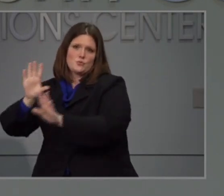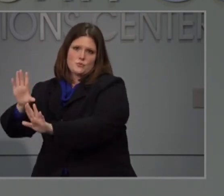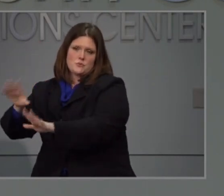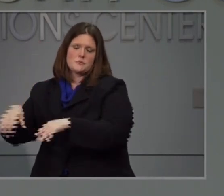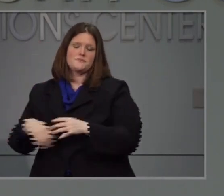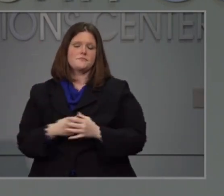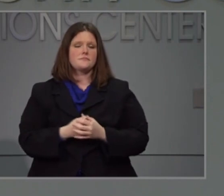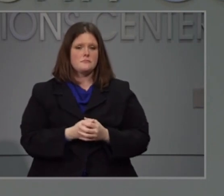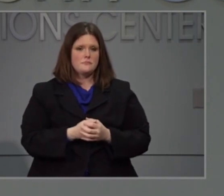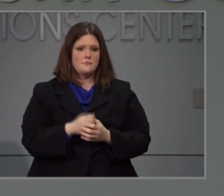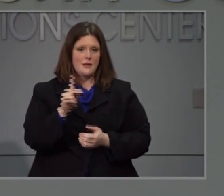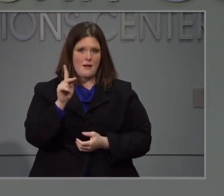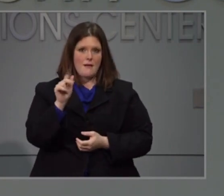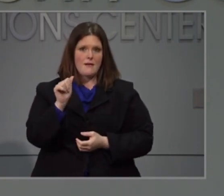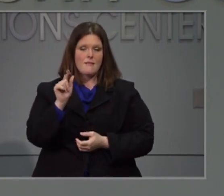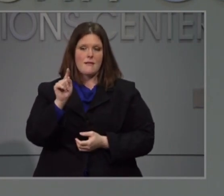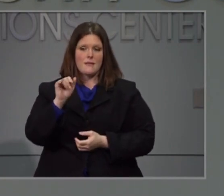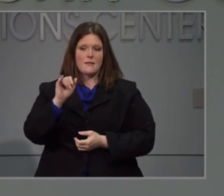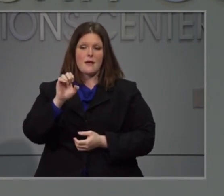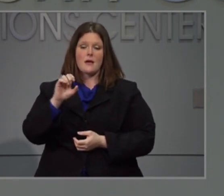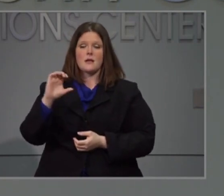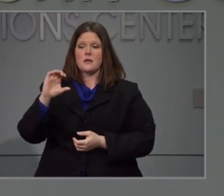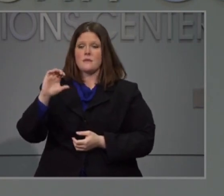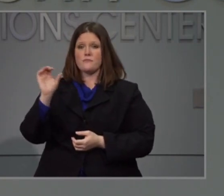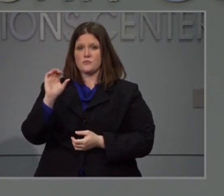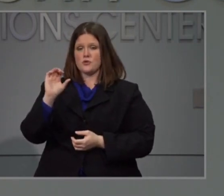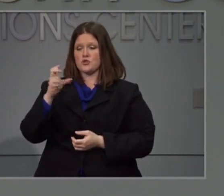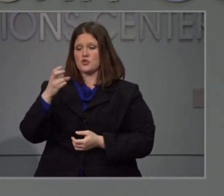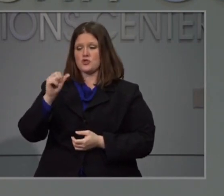Katie Peralta, Charlotte Agenda.